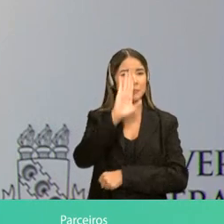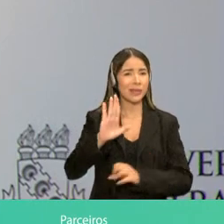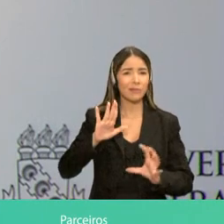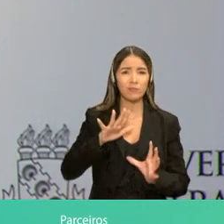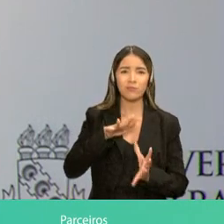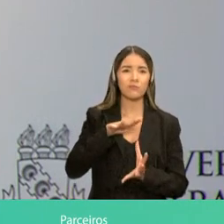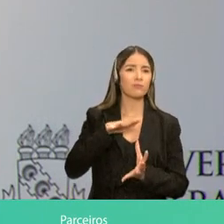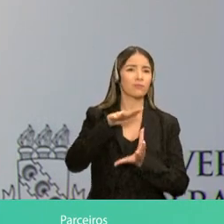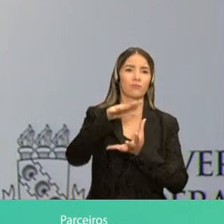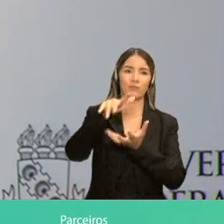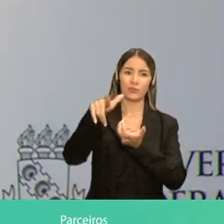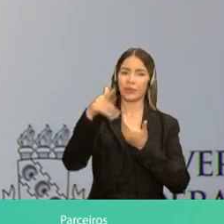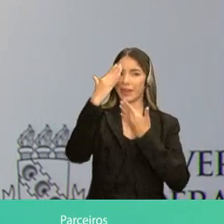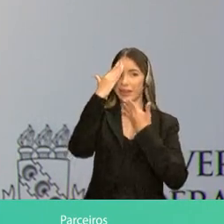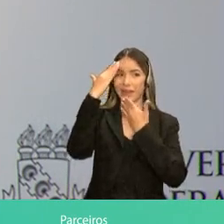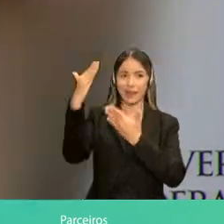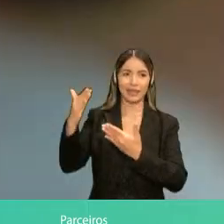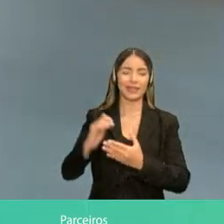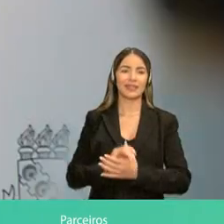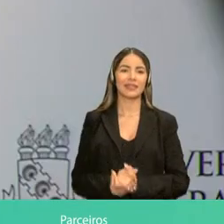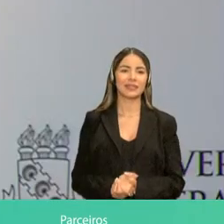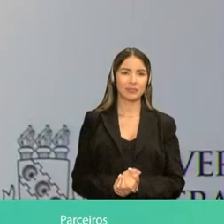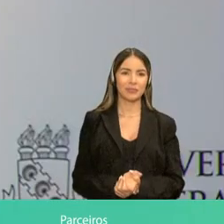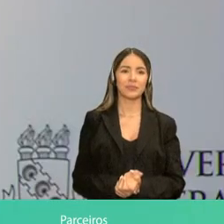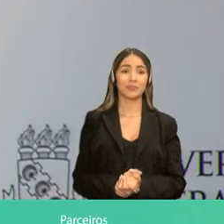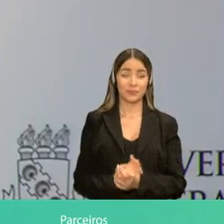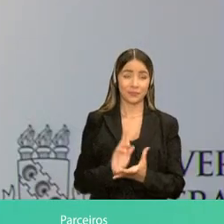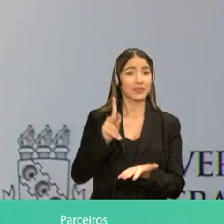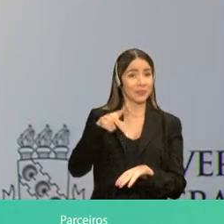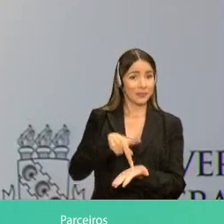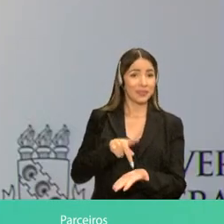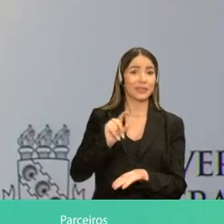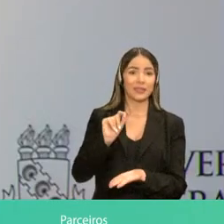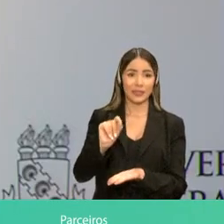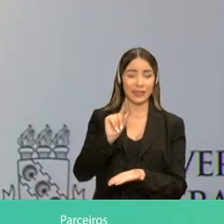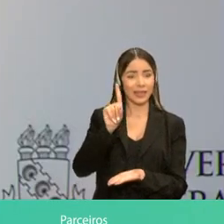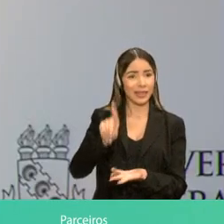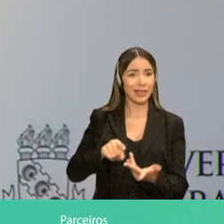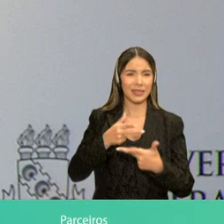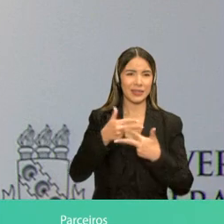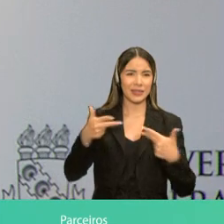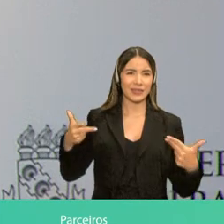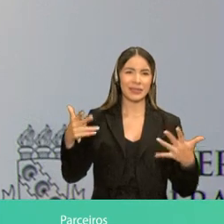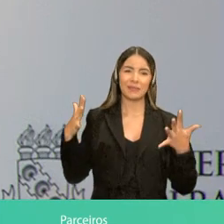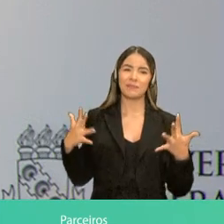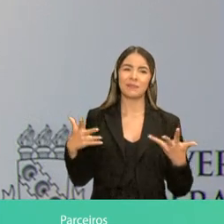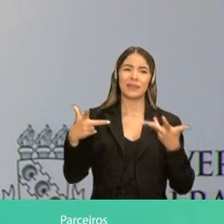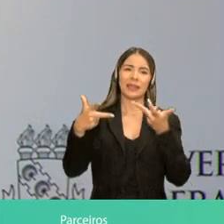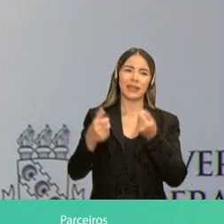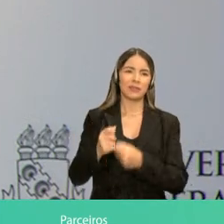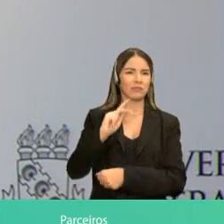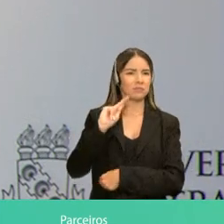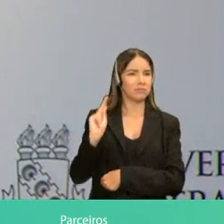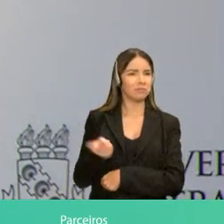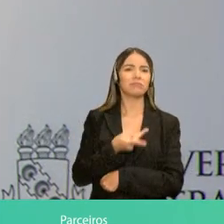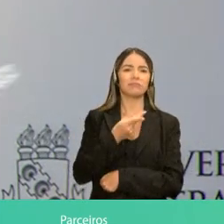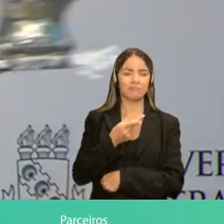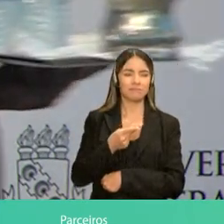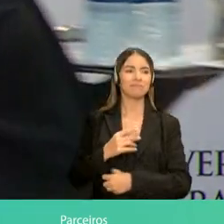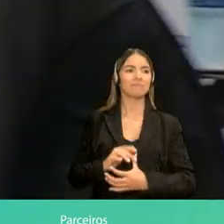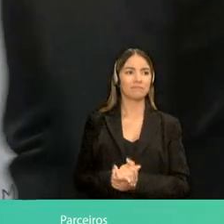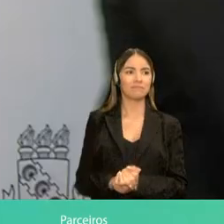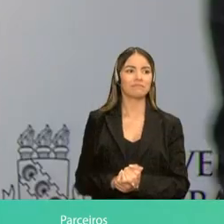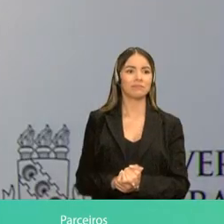the efforts of everyone in the planet. Thanks, each and every one of you. What's been happening is